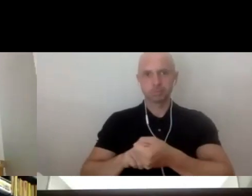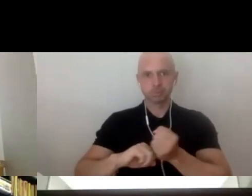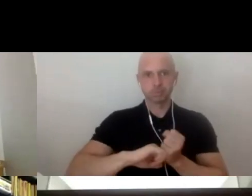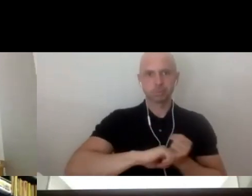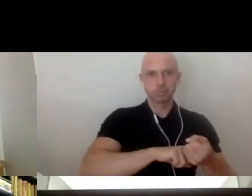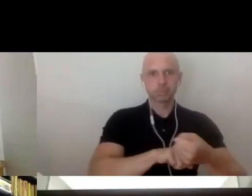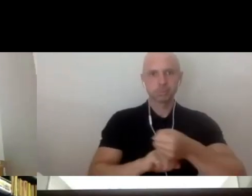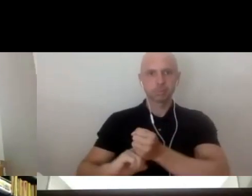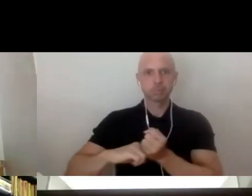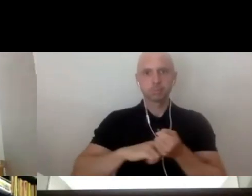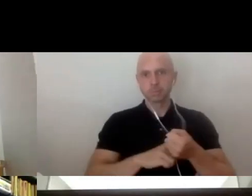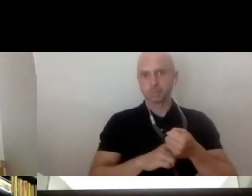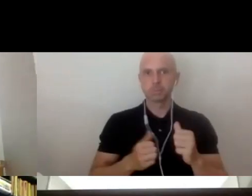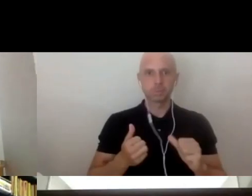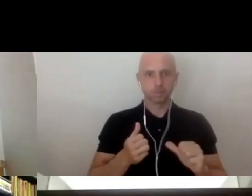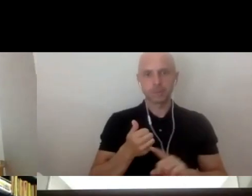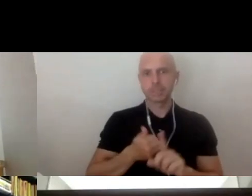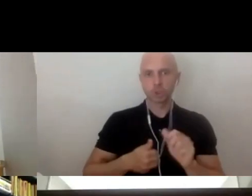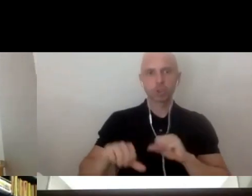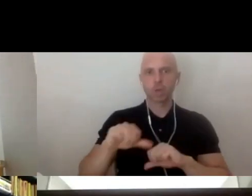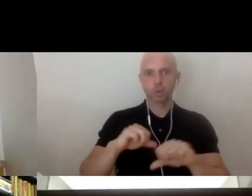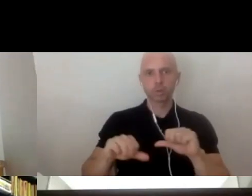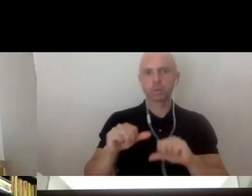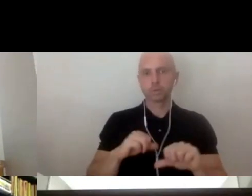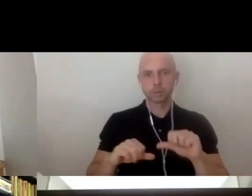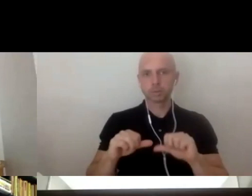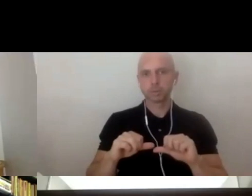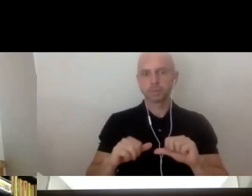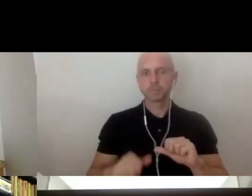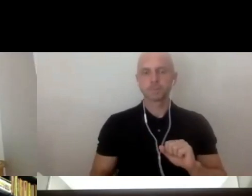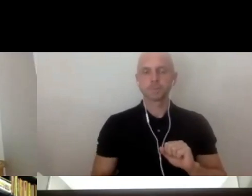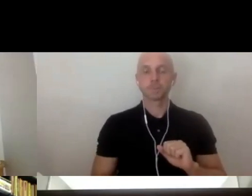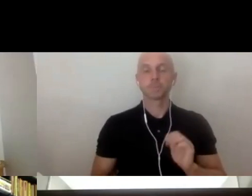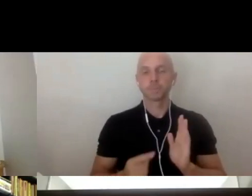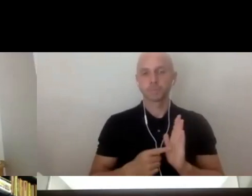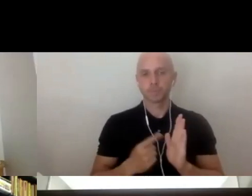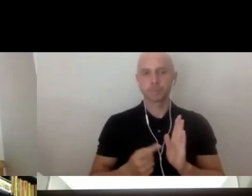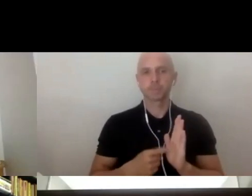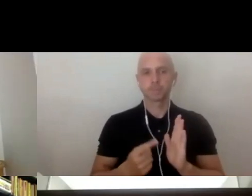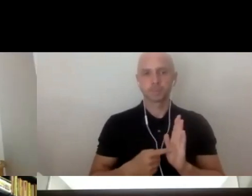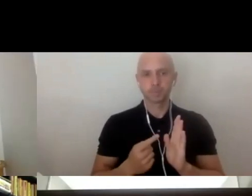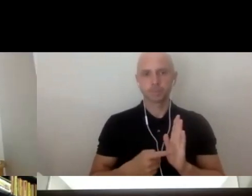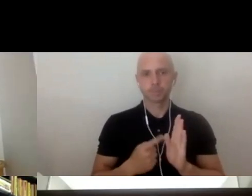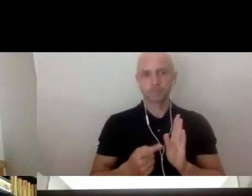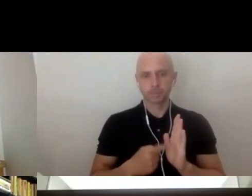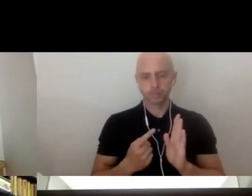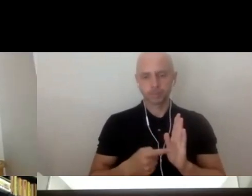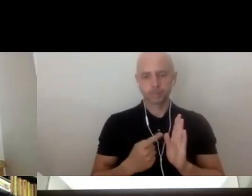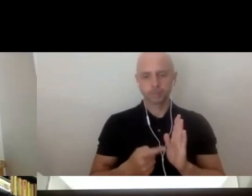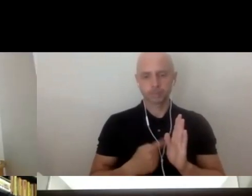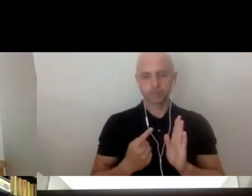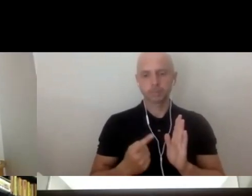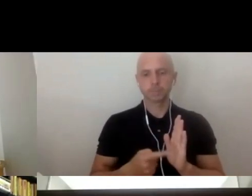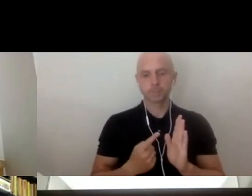fantastic work that is happening right now. And sometimes it's actually faster to move